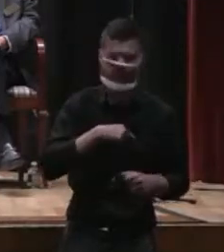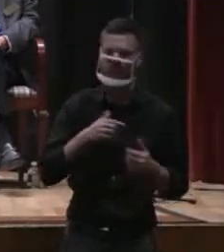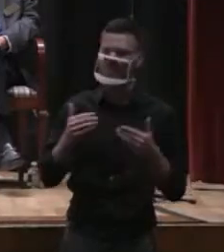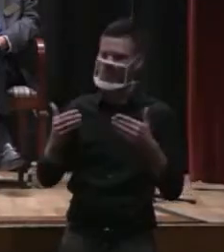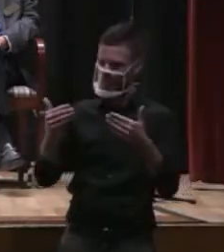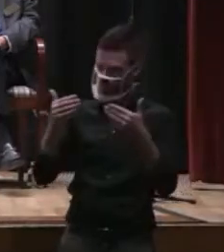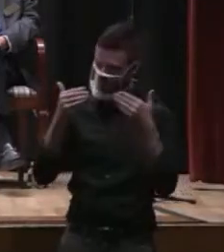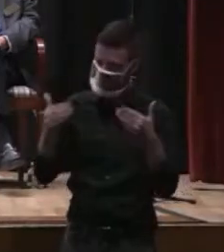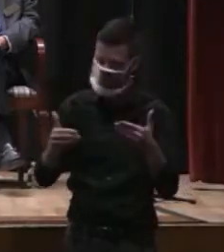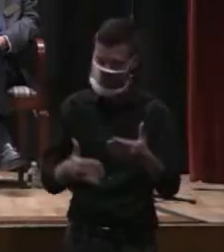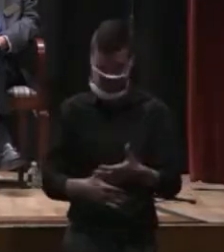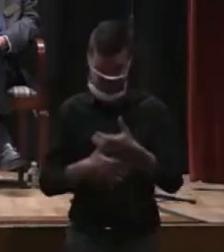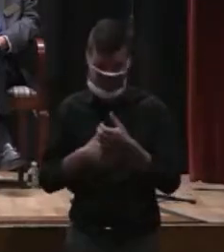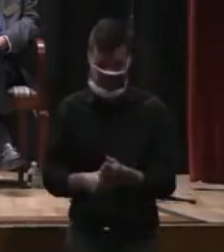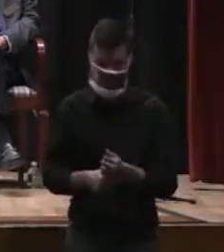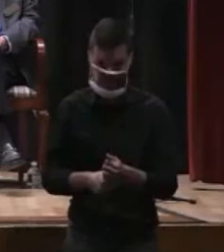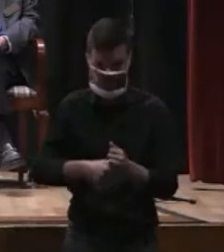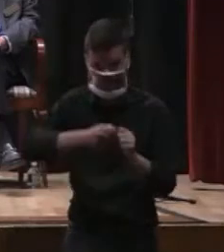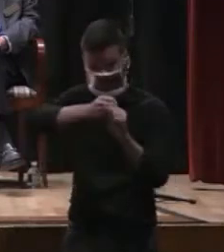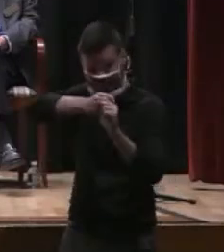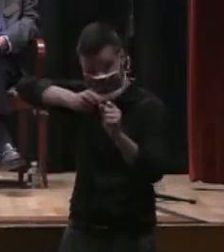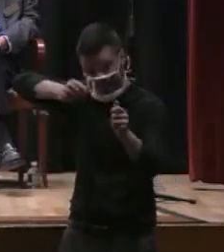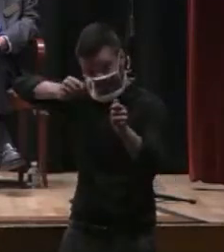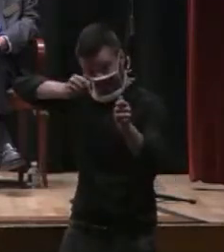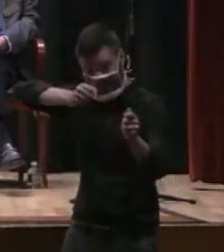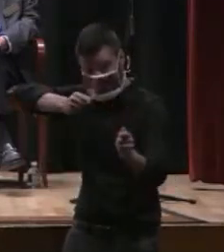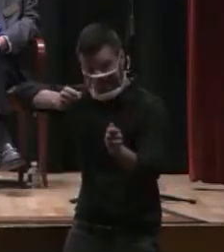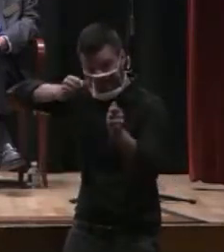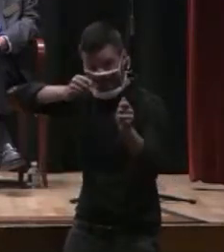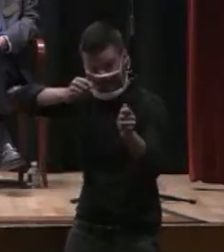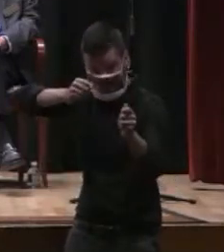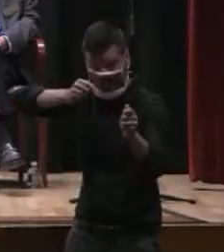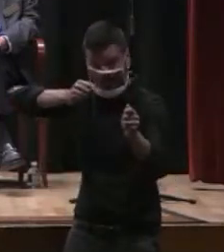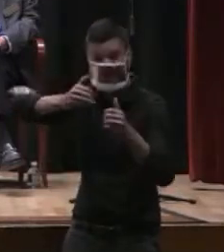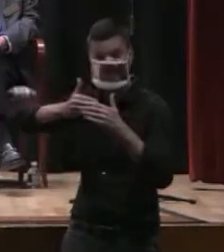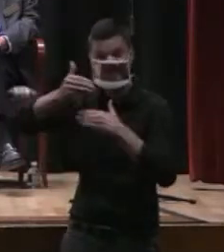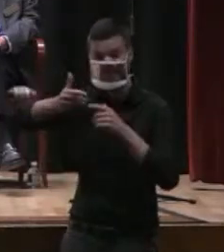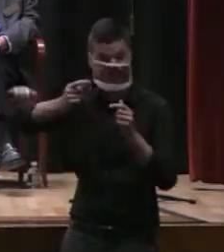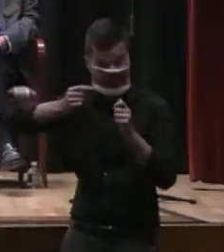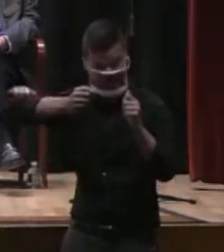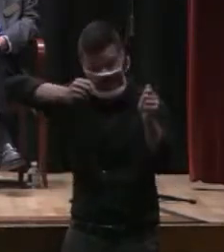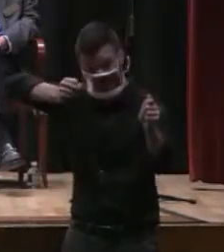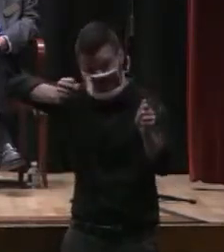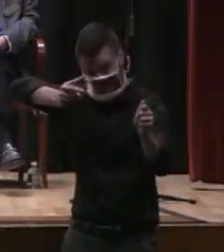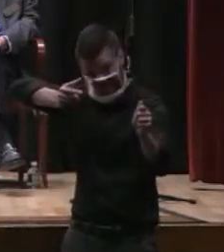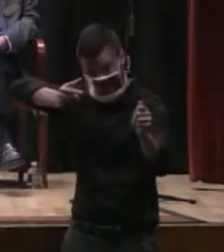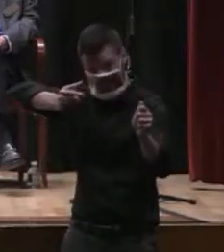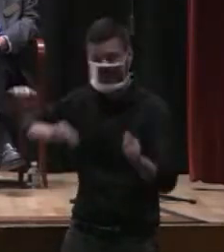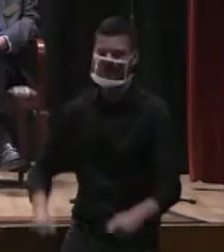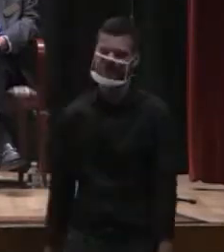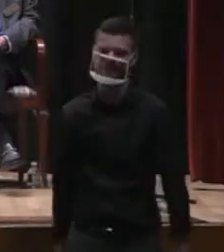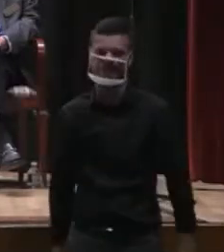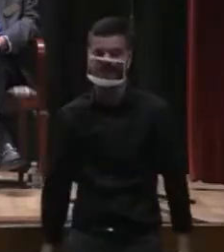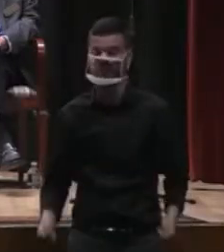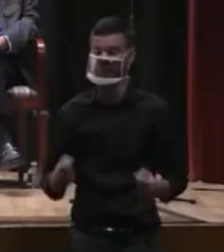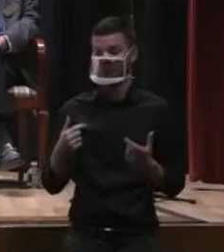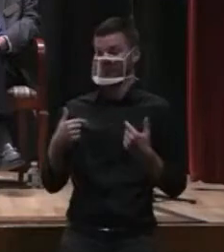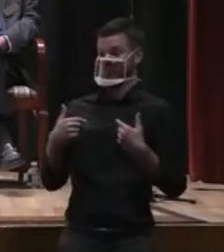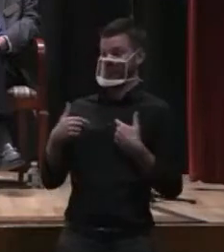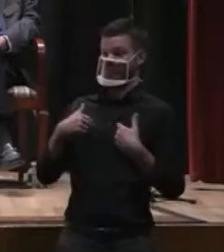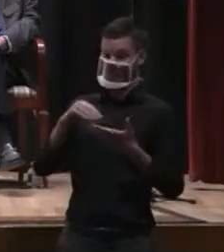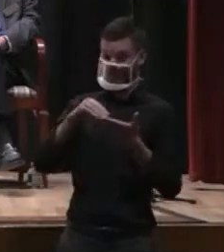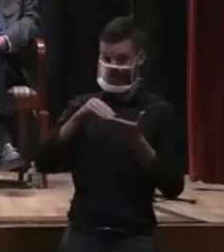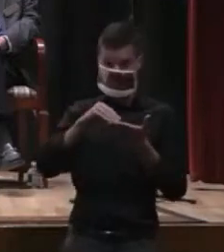and confidently aim. The next step says to release. One thing I've learned this year is to walk